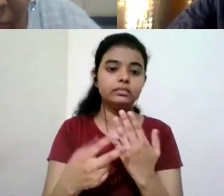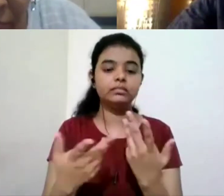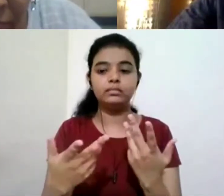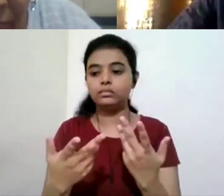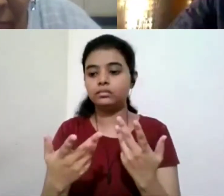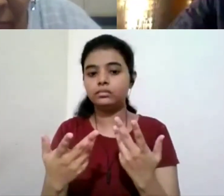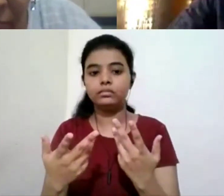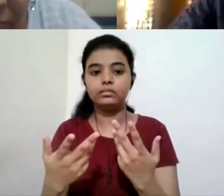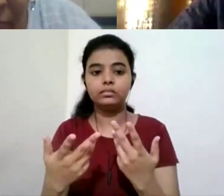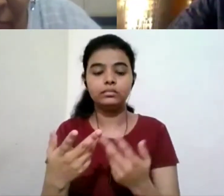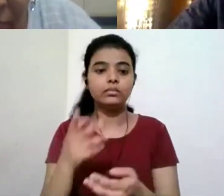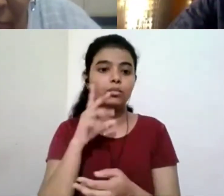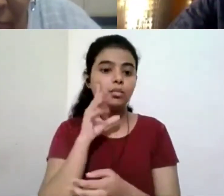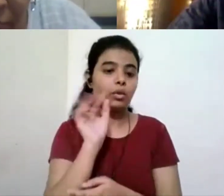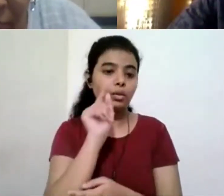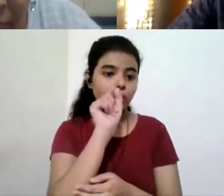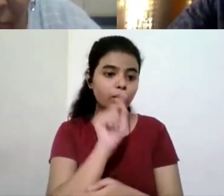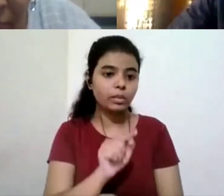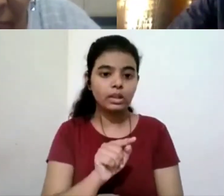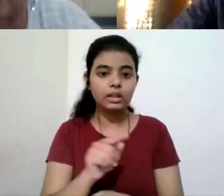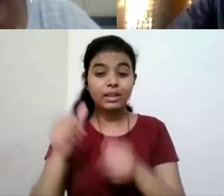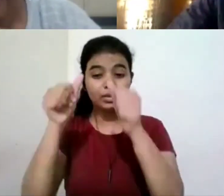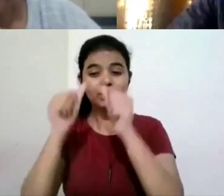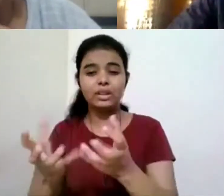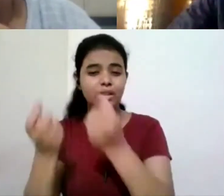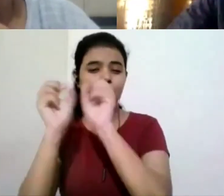than a substantive end.